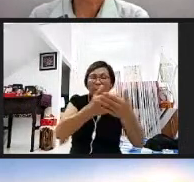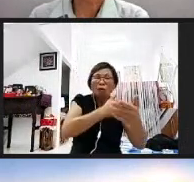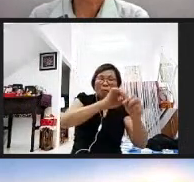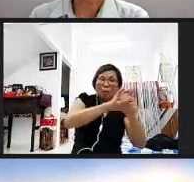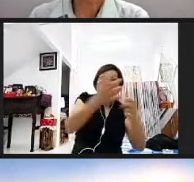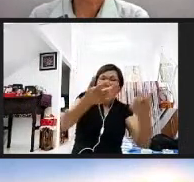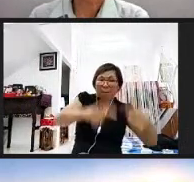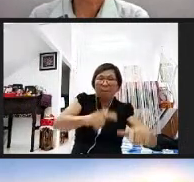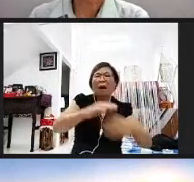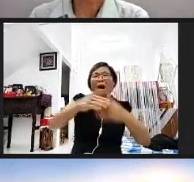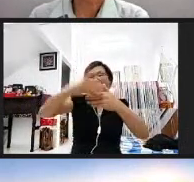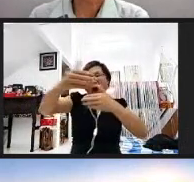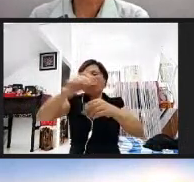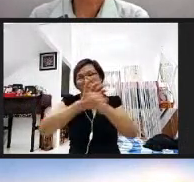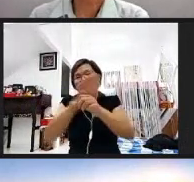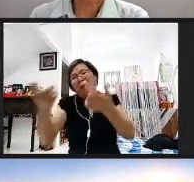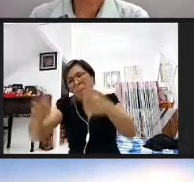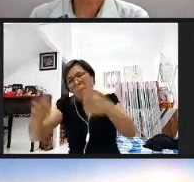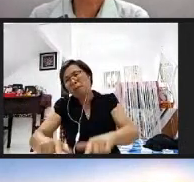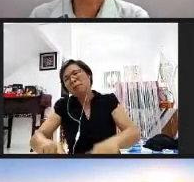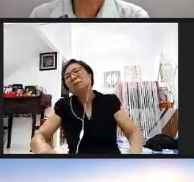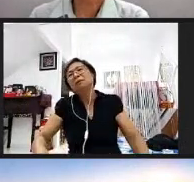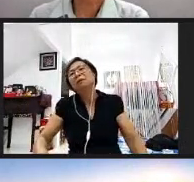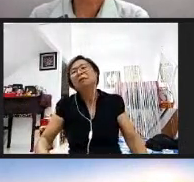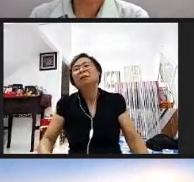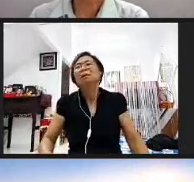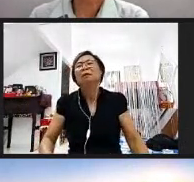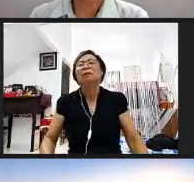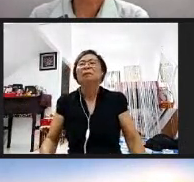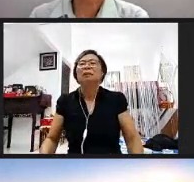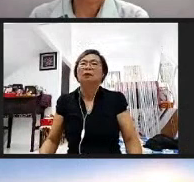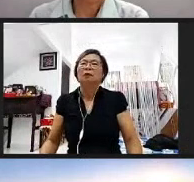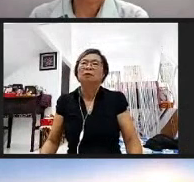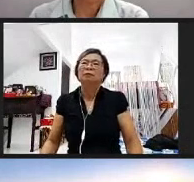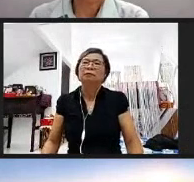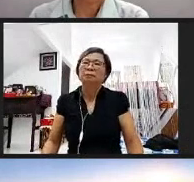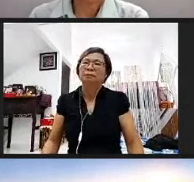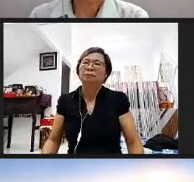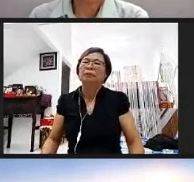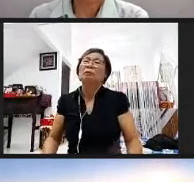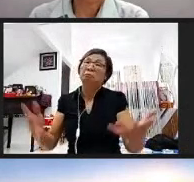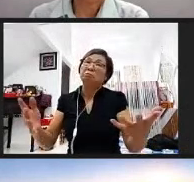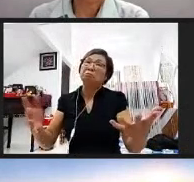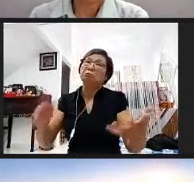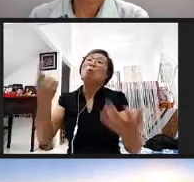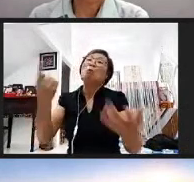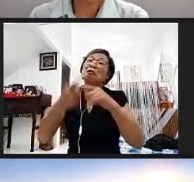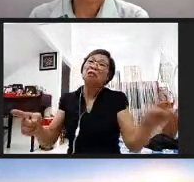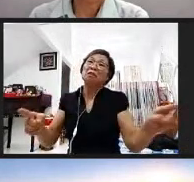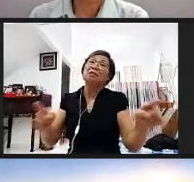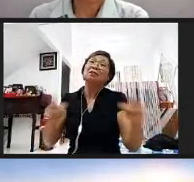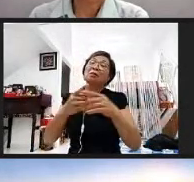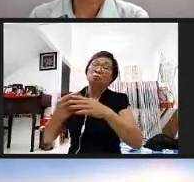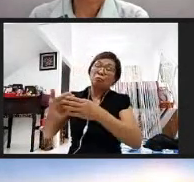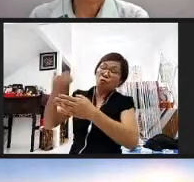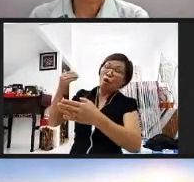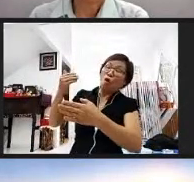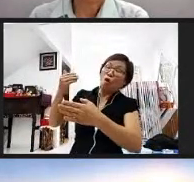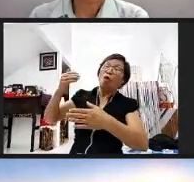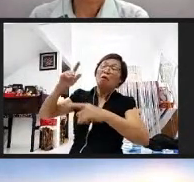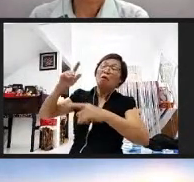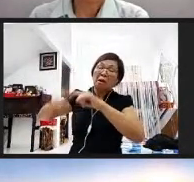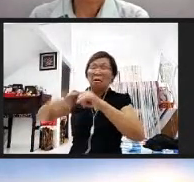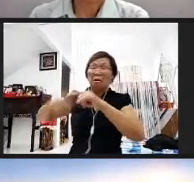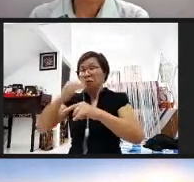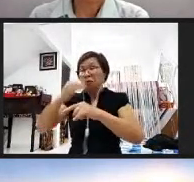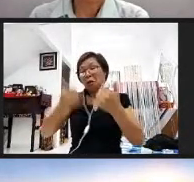pandemic. The only difference is the causes and conditions are different. Yeah. So before that, you have insomnia. Now also you have